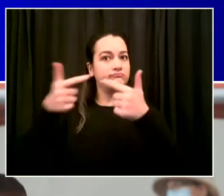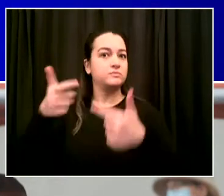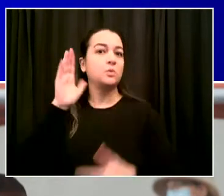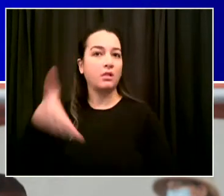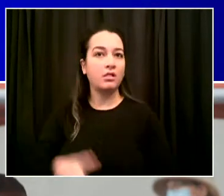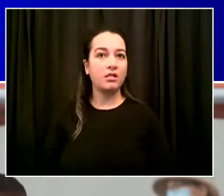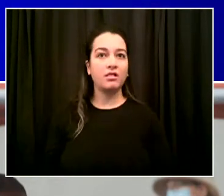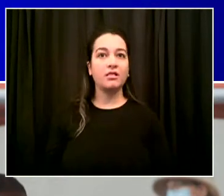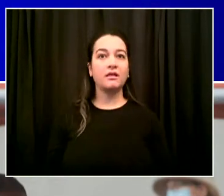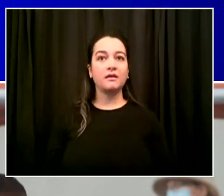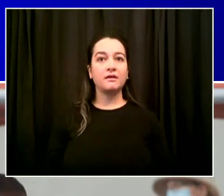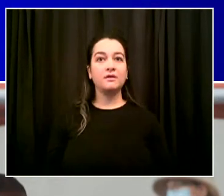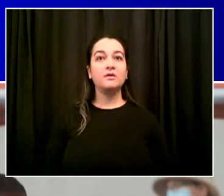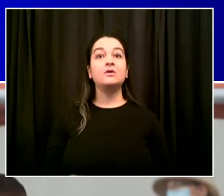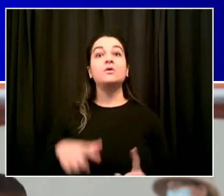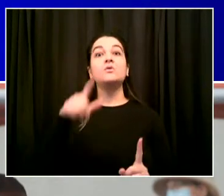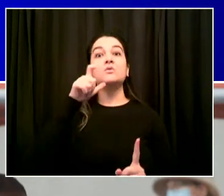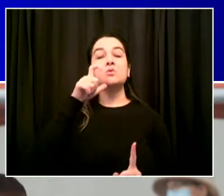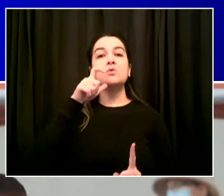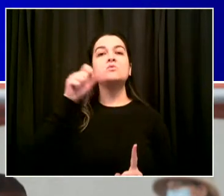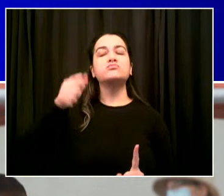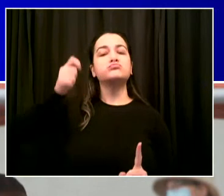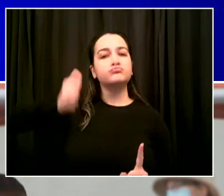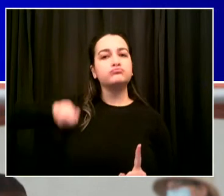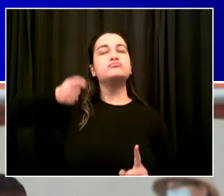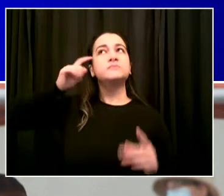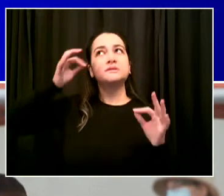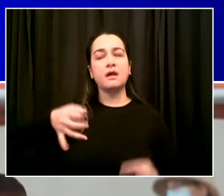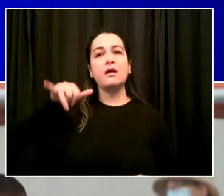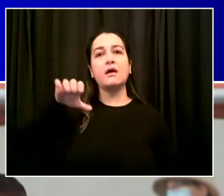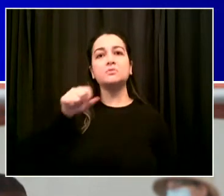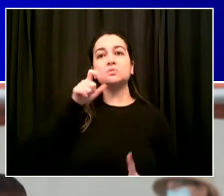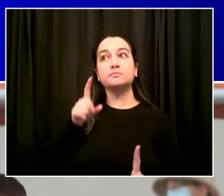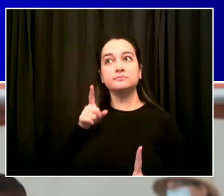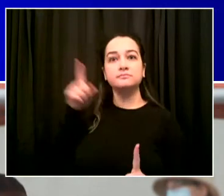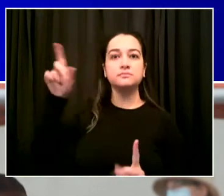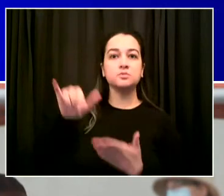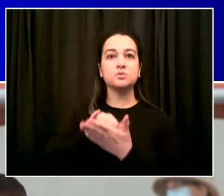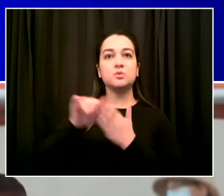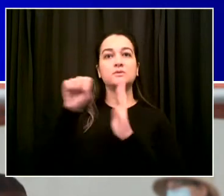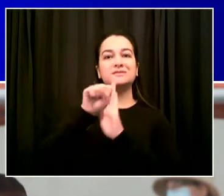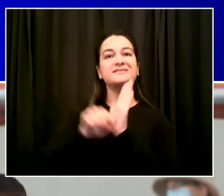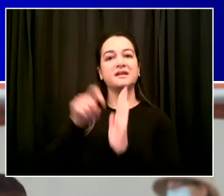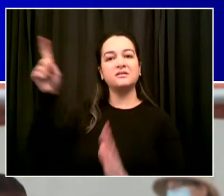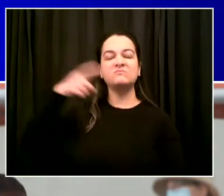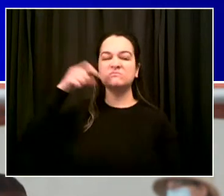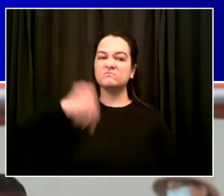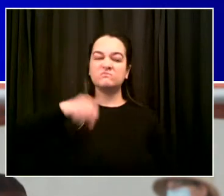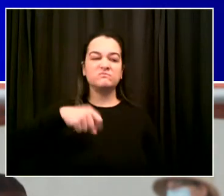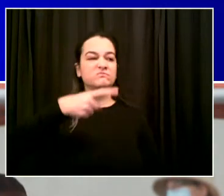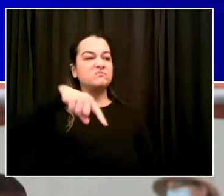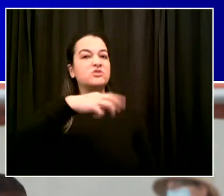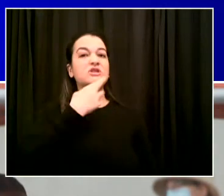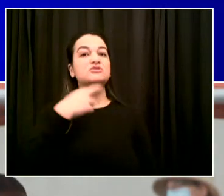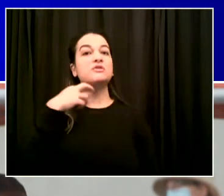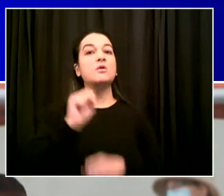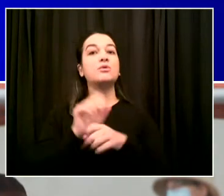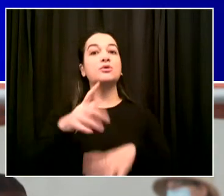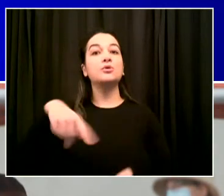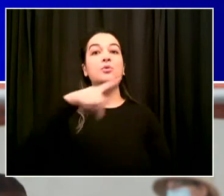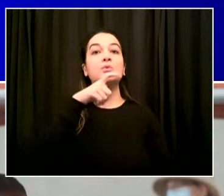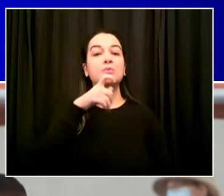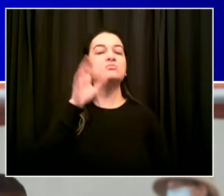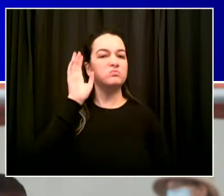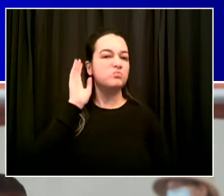we'll be able to reach more and more people. And the state guidelines also allow us to do things I've been calling for